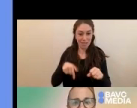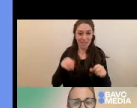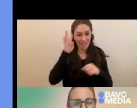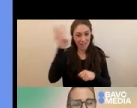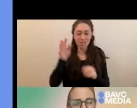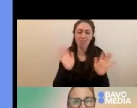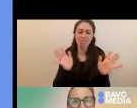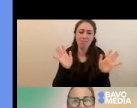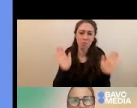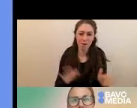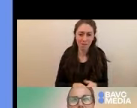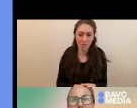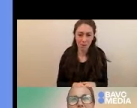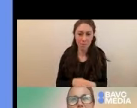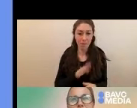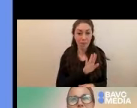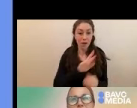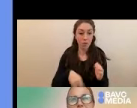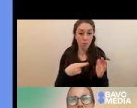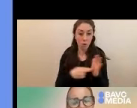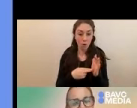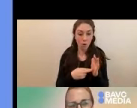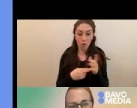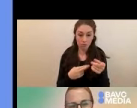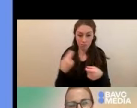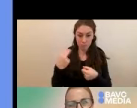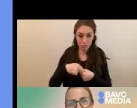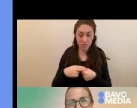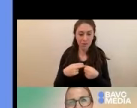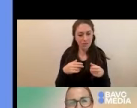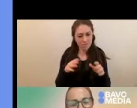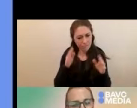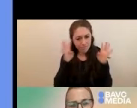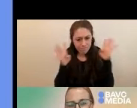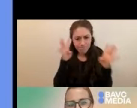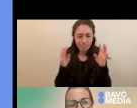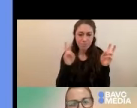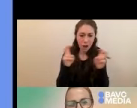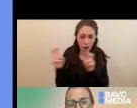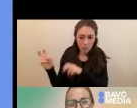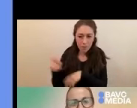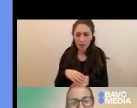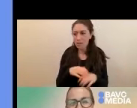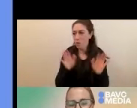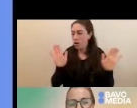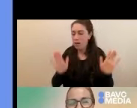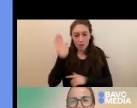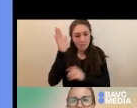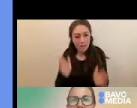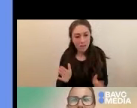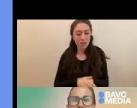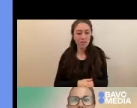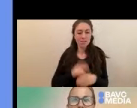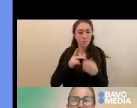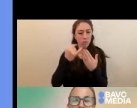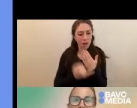their role is really to help us curate topics, great speakers, projects, best practices,